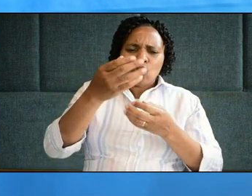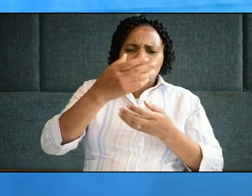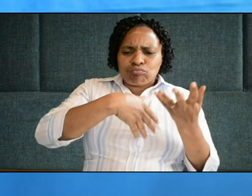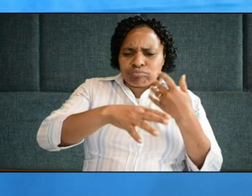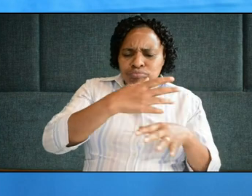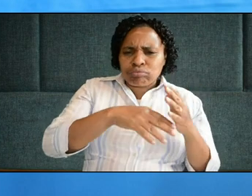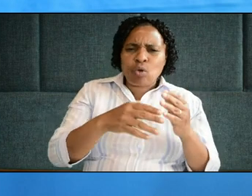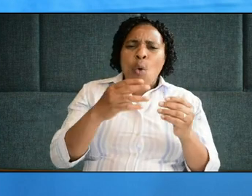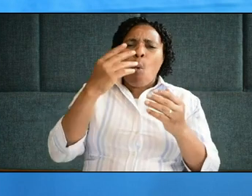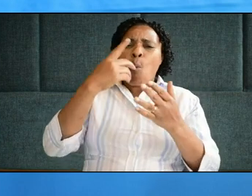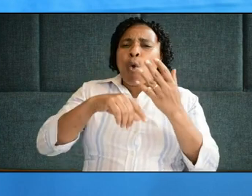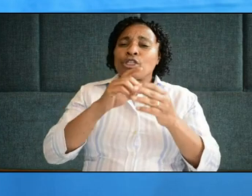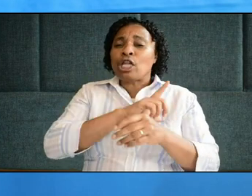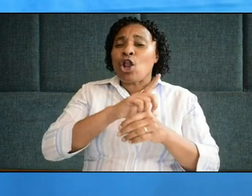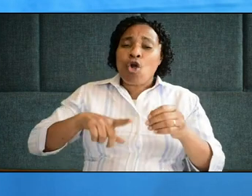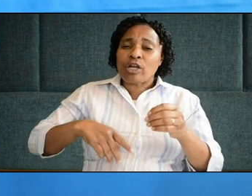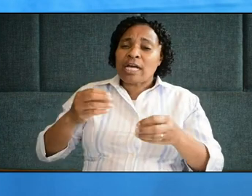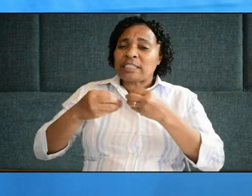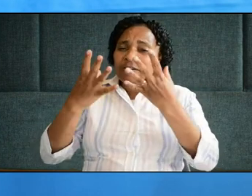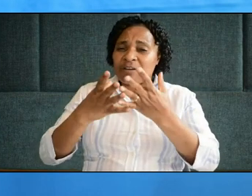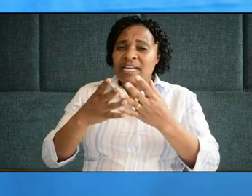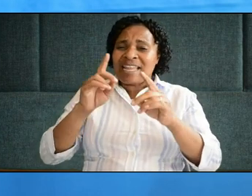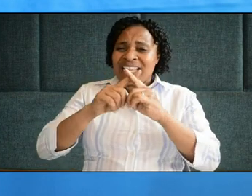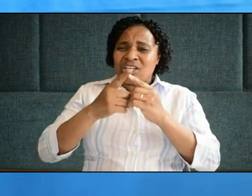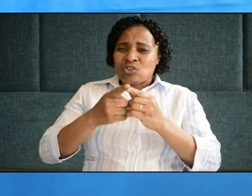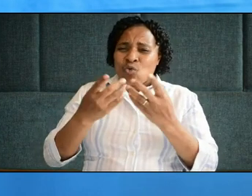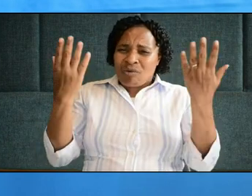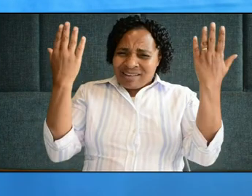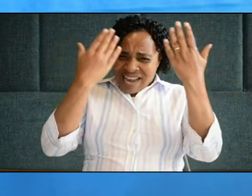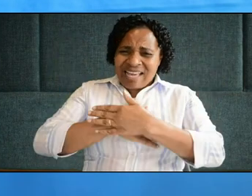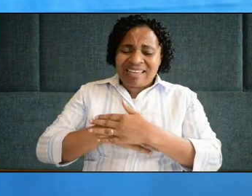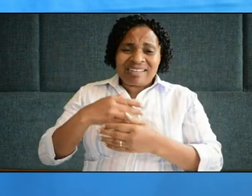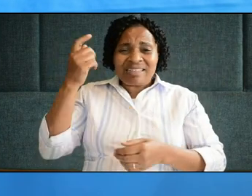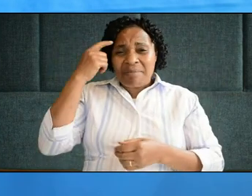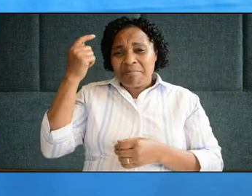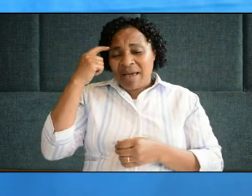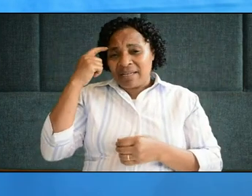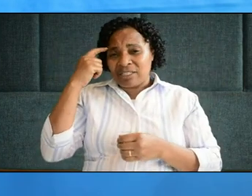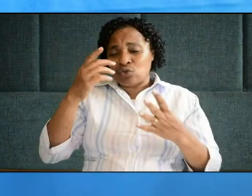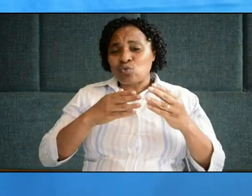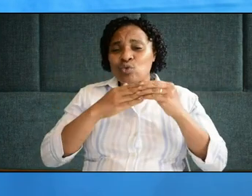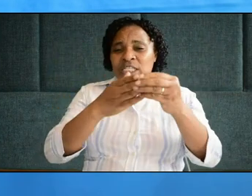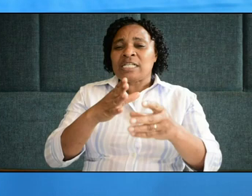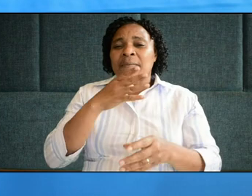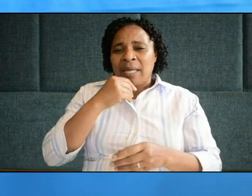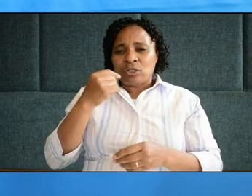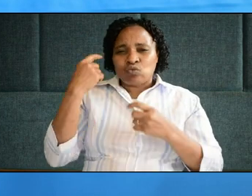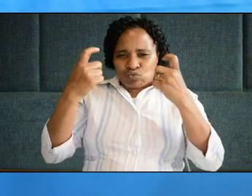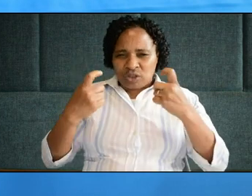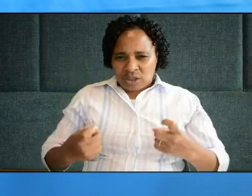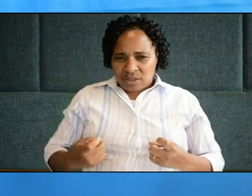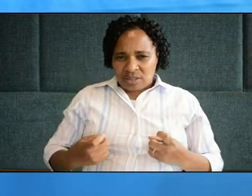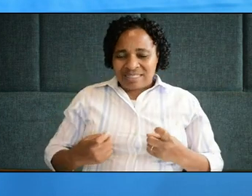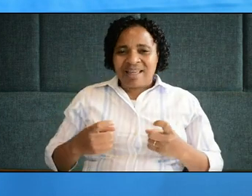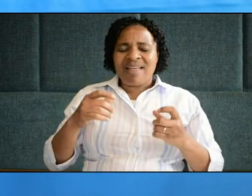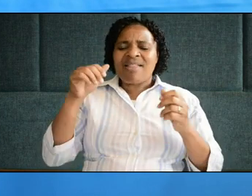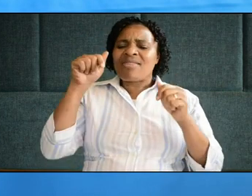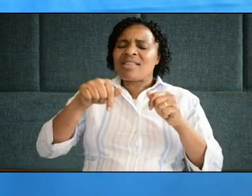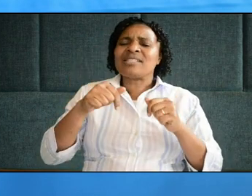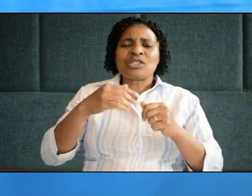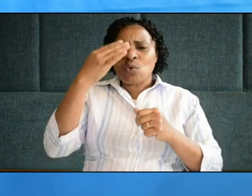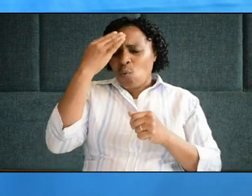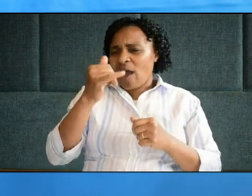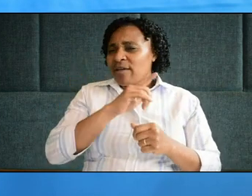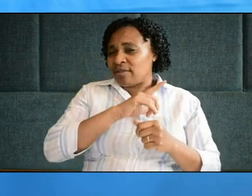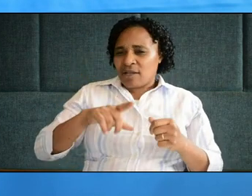mind and to darken the understanding, and thus lead men into sin, Now, this is why the Lord is so